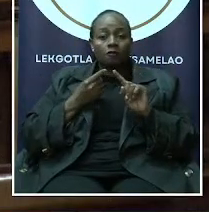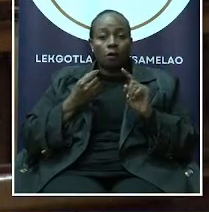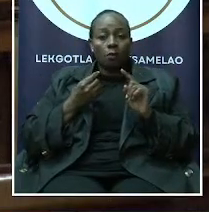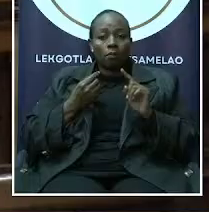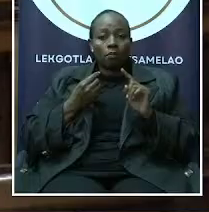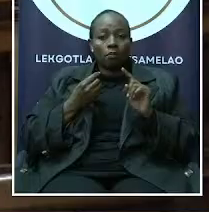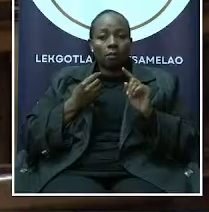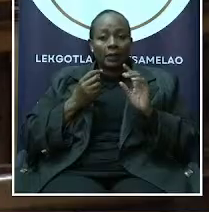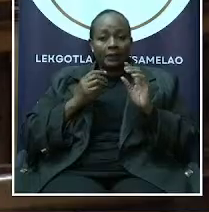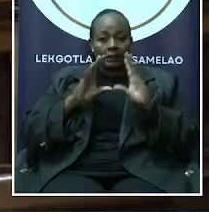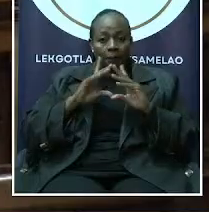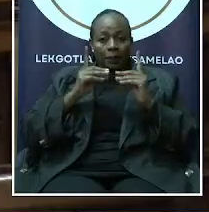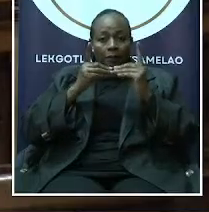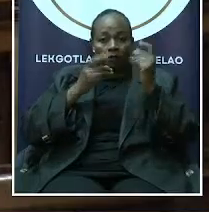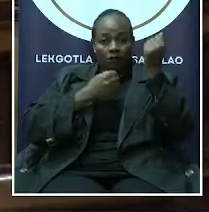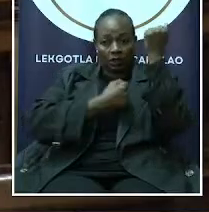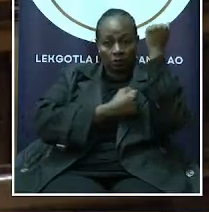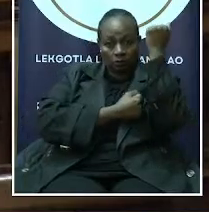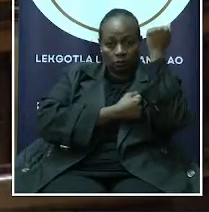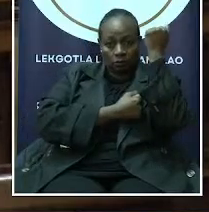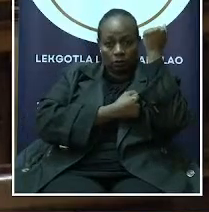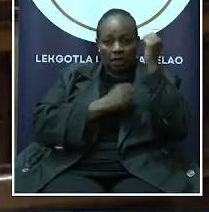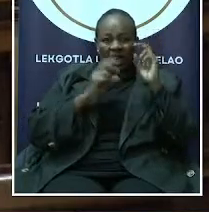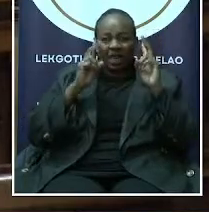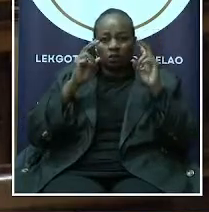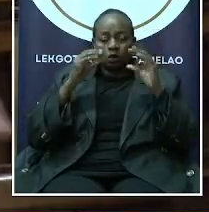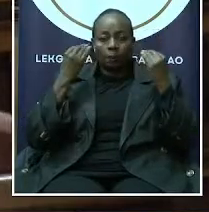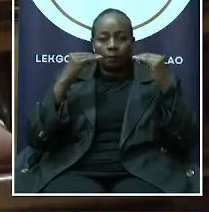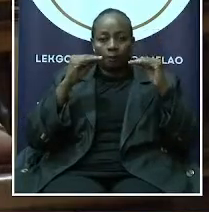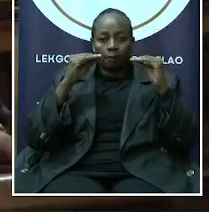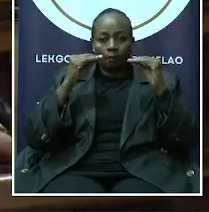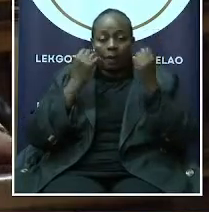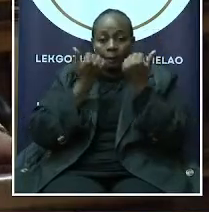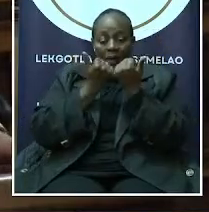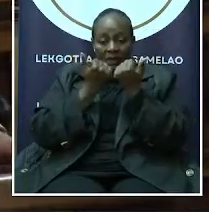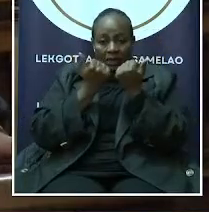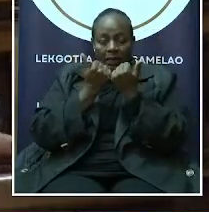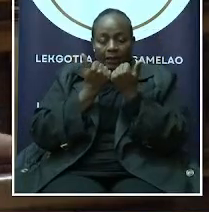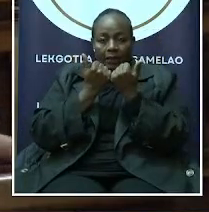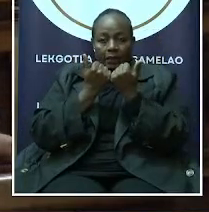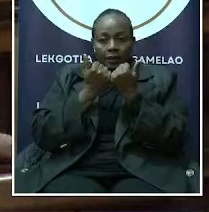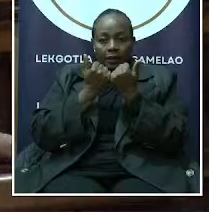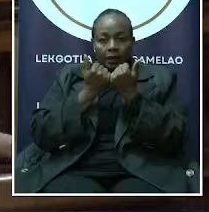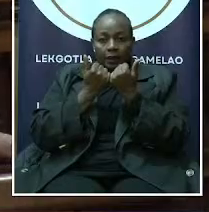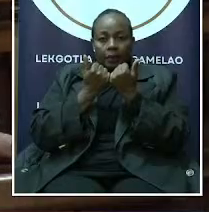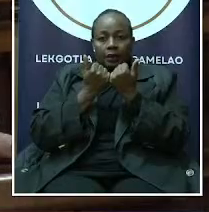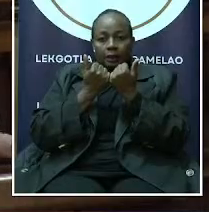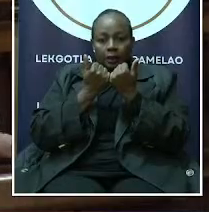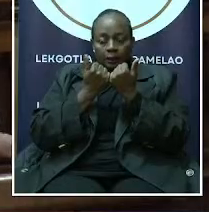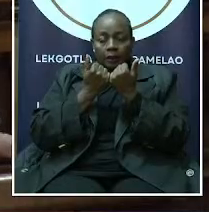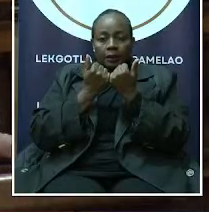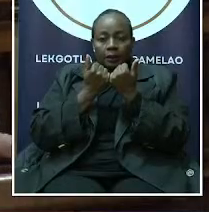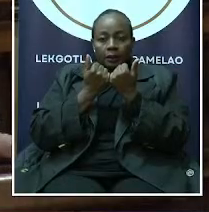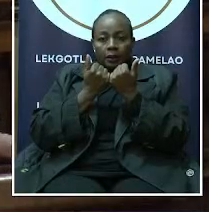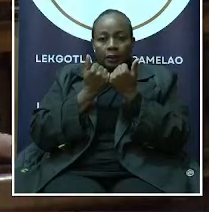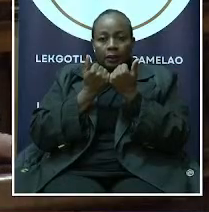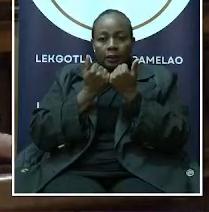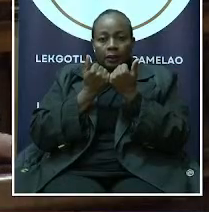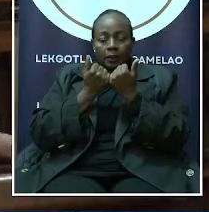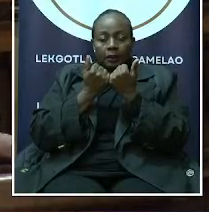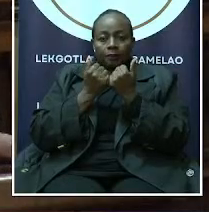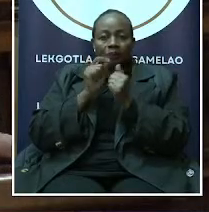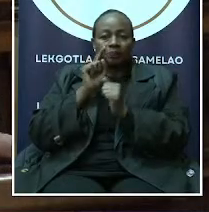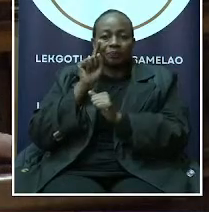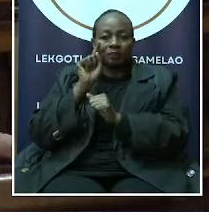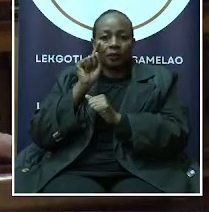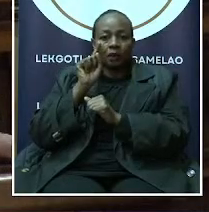regards to bursaries. And it is sufficient for us to be able to say that the